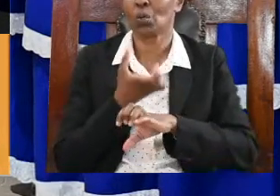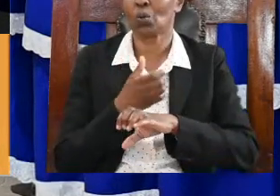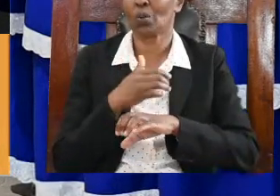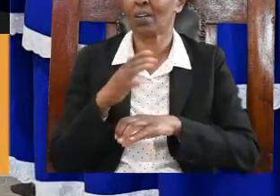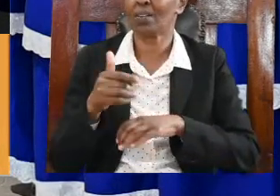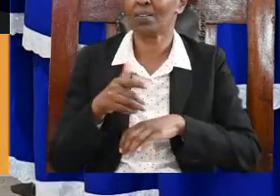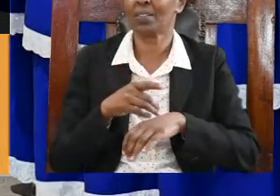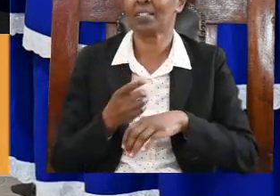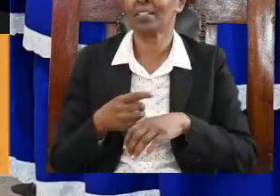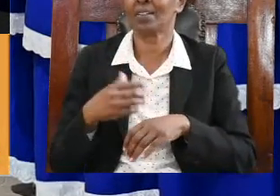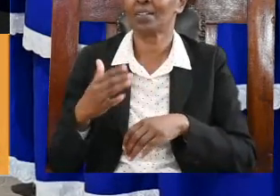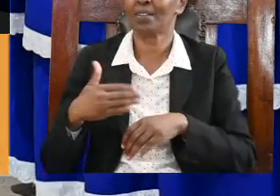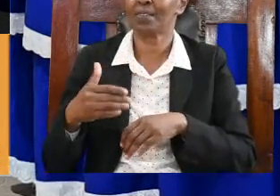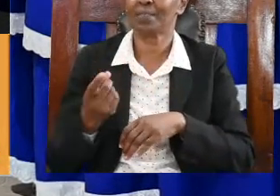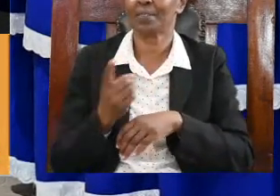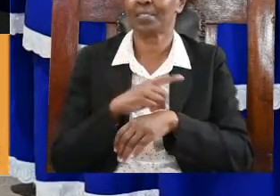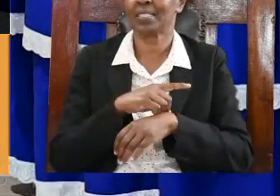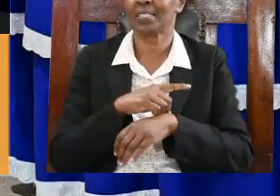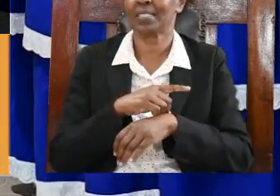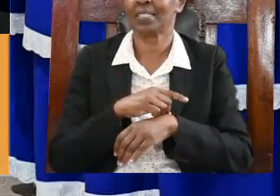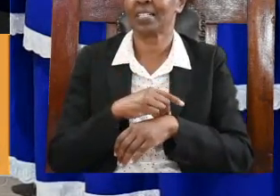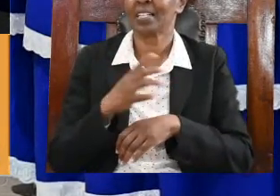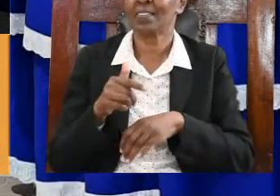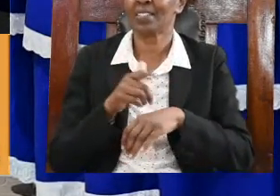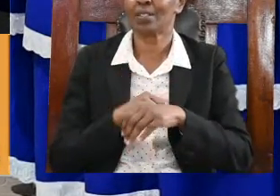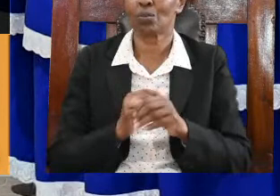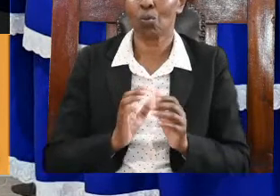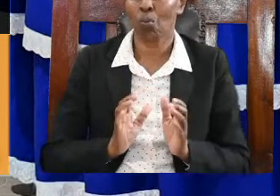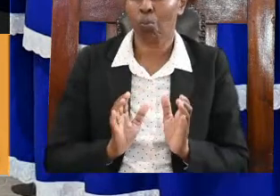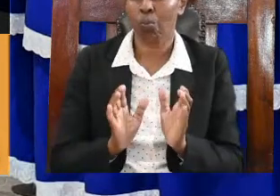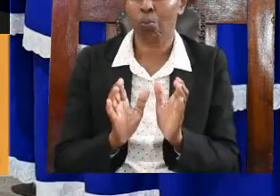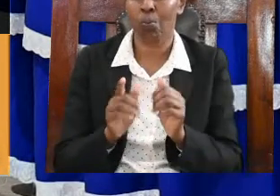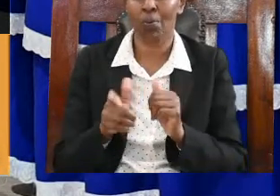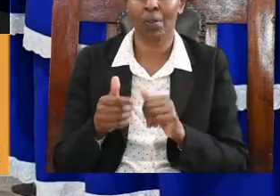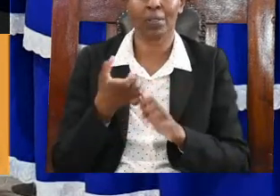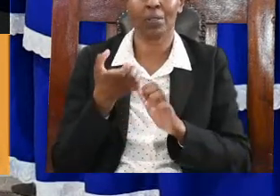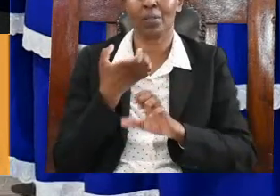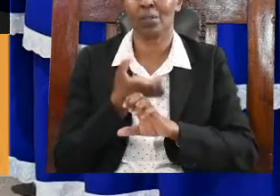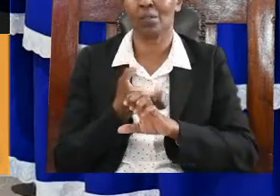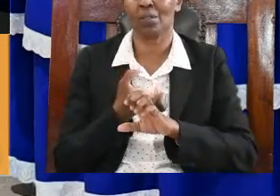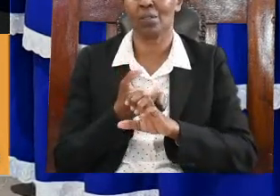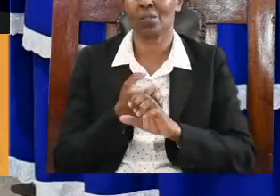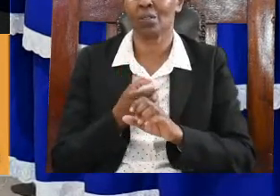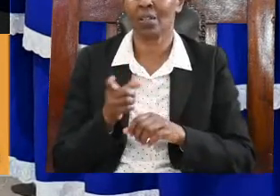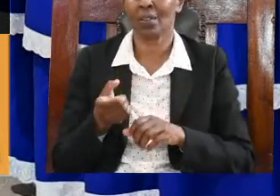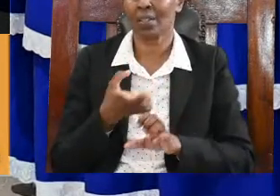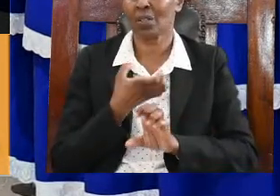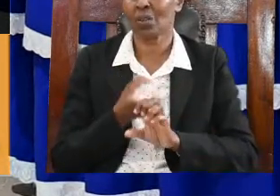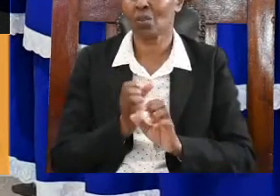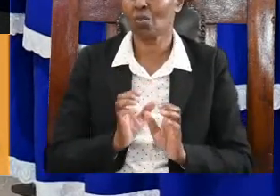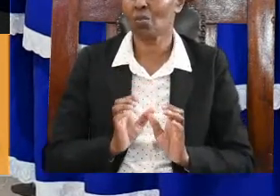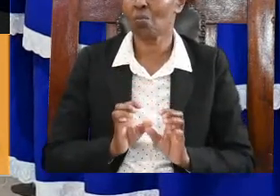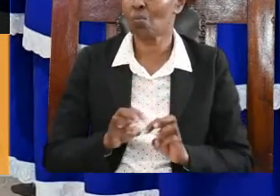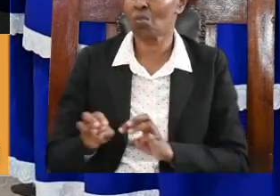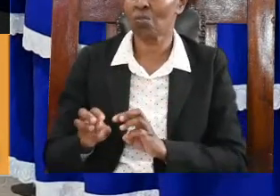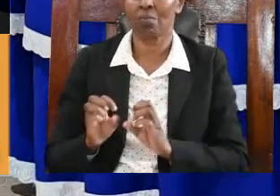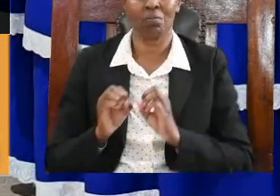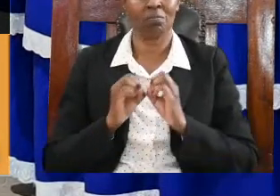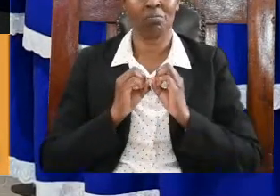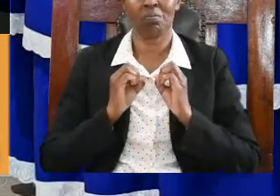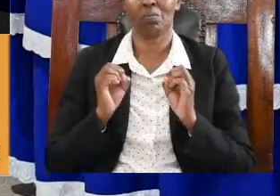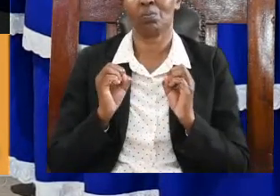day. And every time he pushed, the rock would not move.